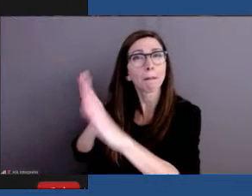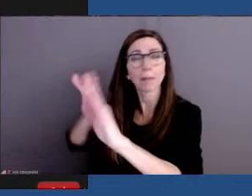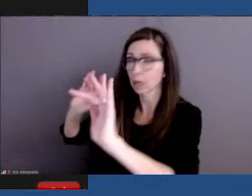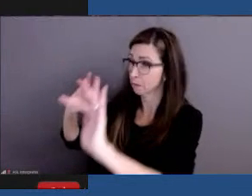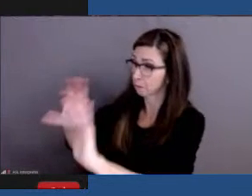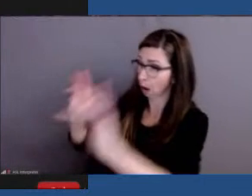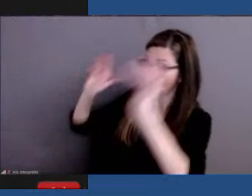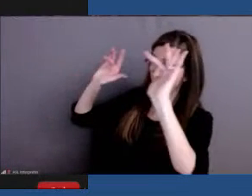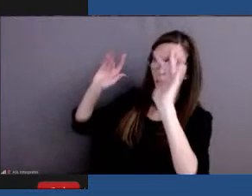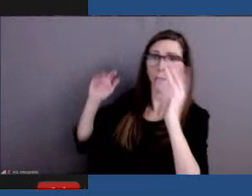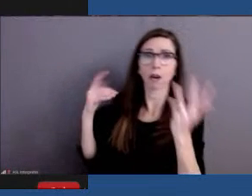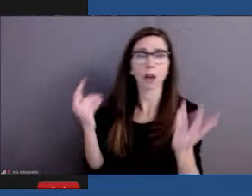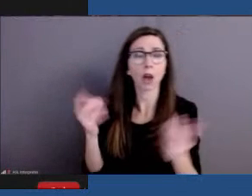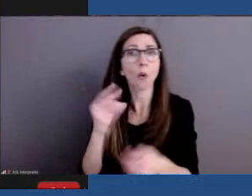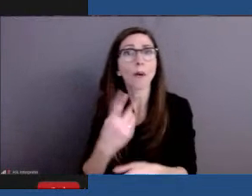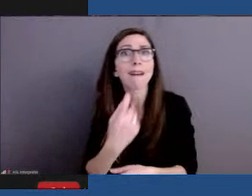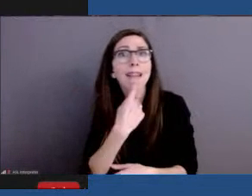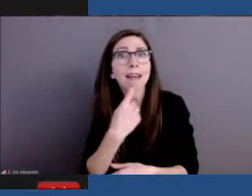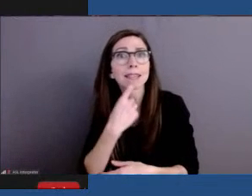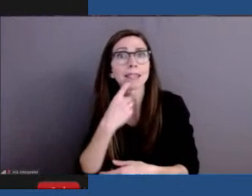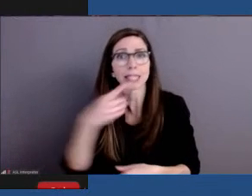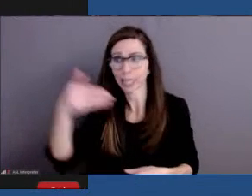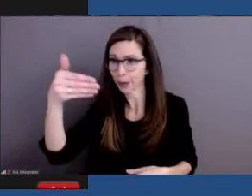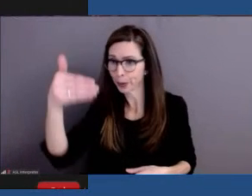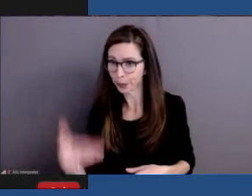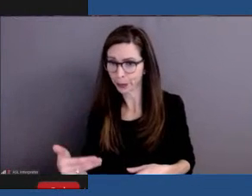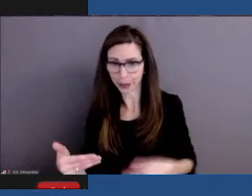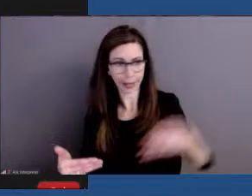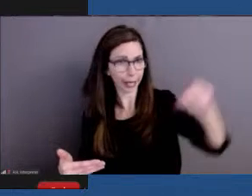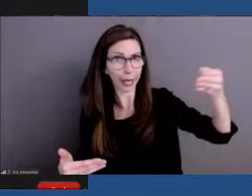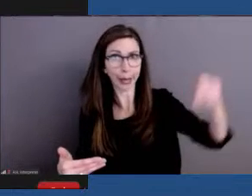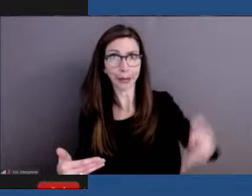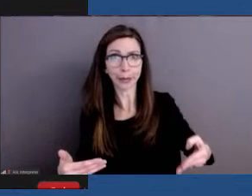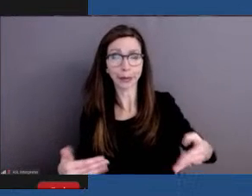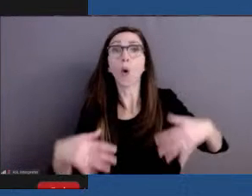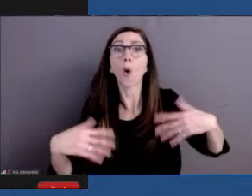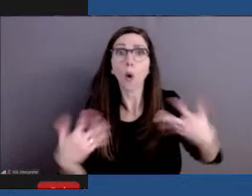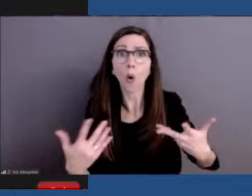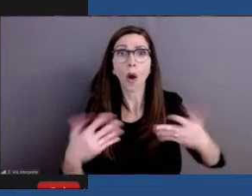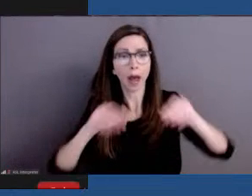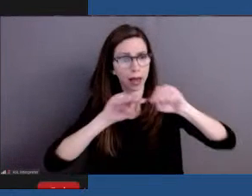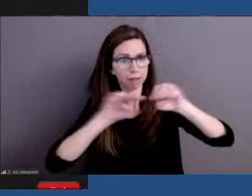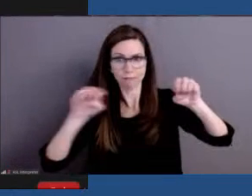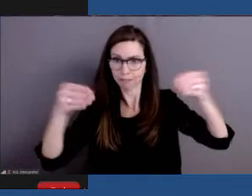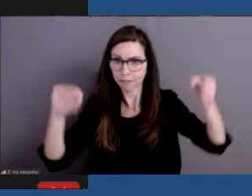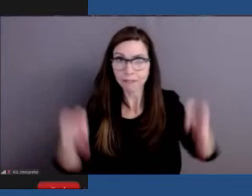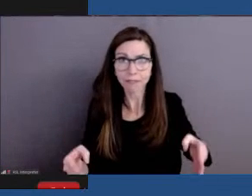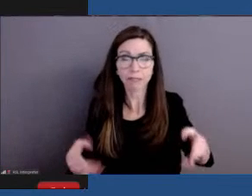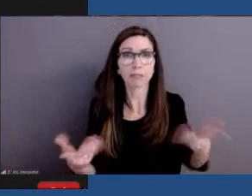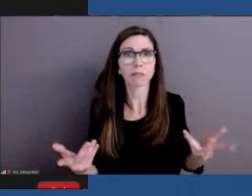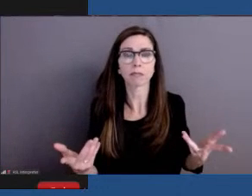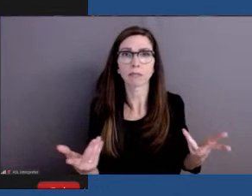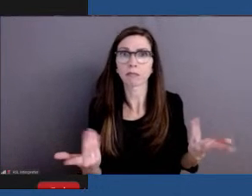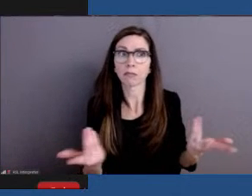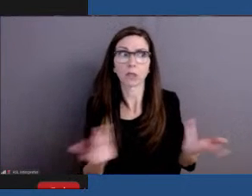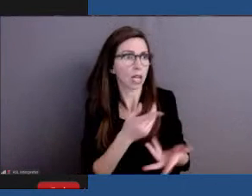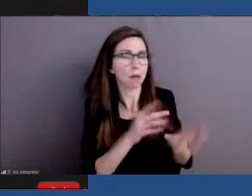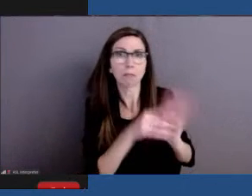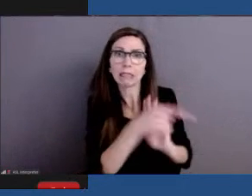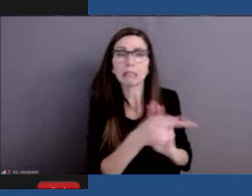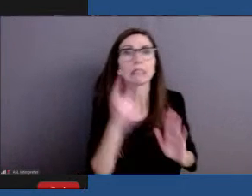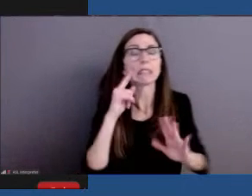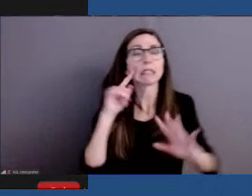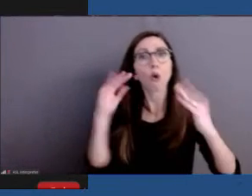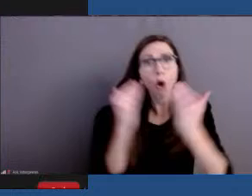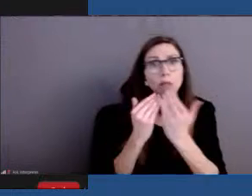the challenges that they cause for people with cognitive impairments, people who are neurodiverse, so people on the autism spectrum